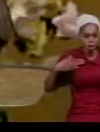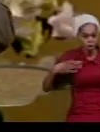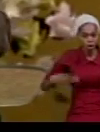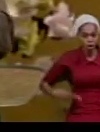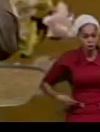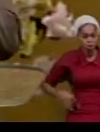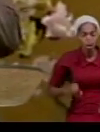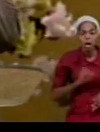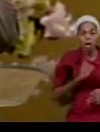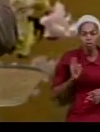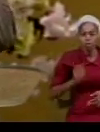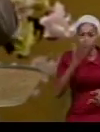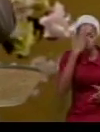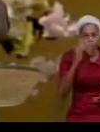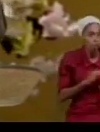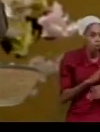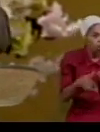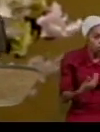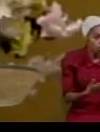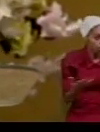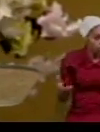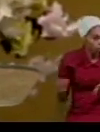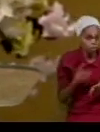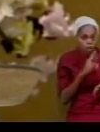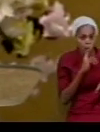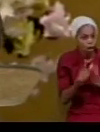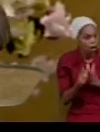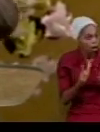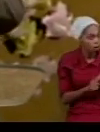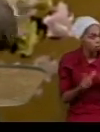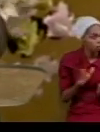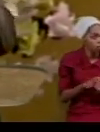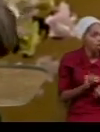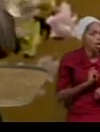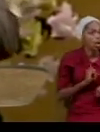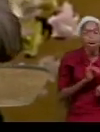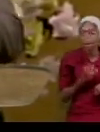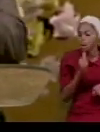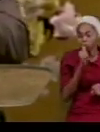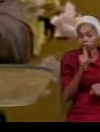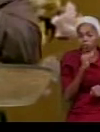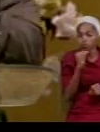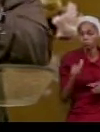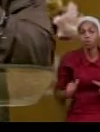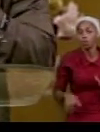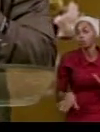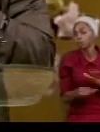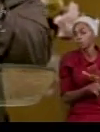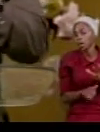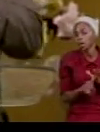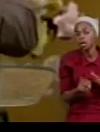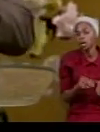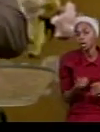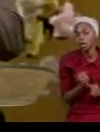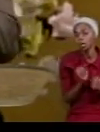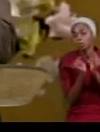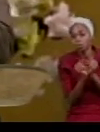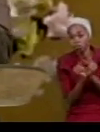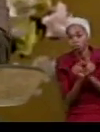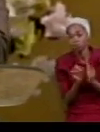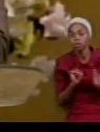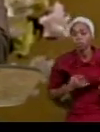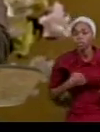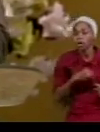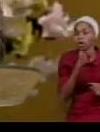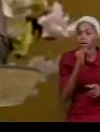are lawful. I am not under any bondage. I'm at liberty. But be careful. This